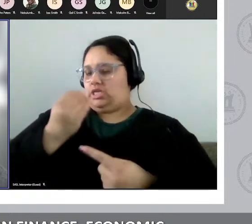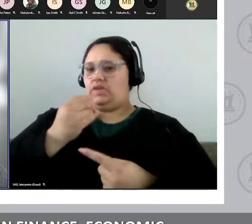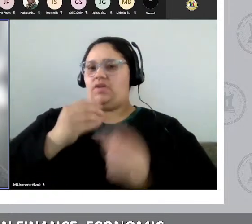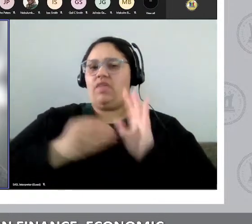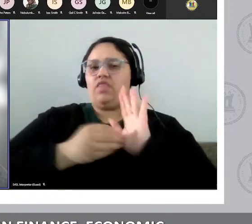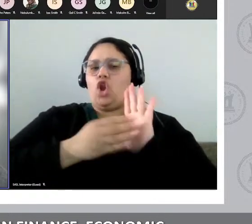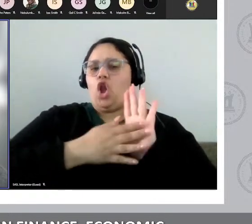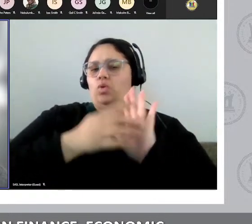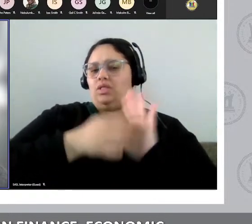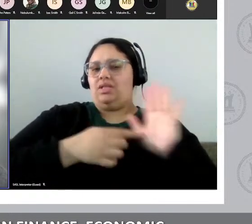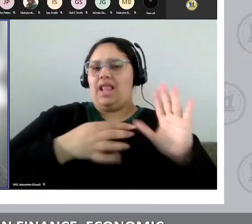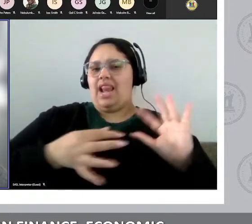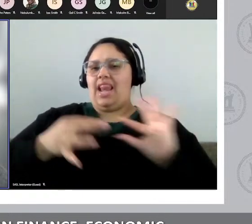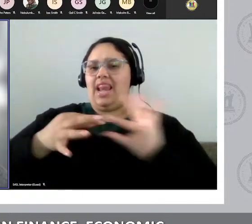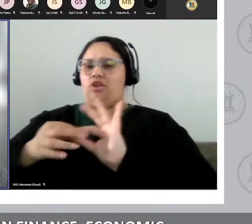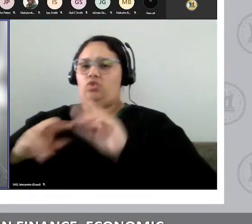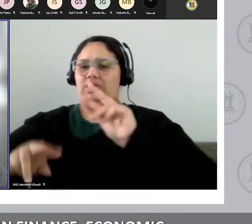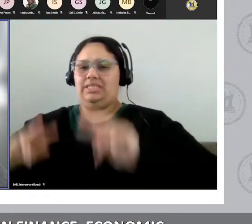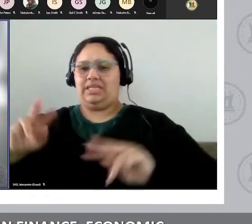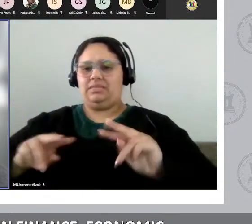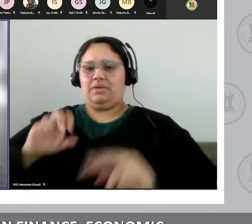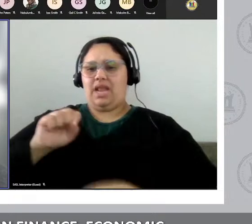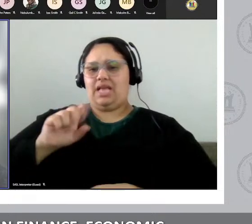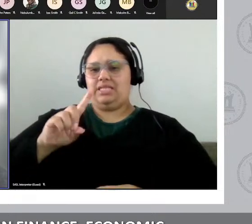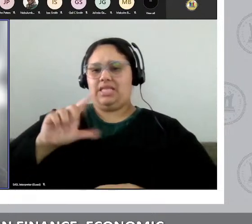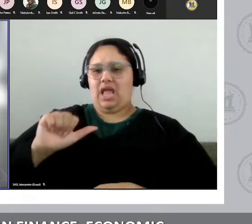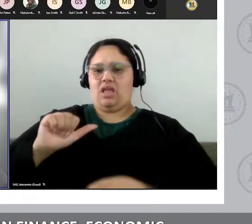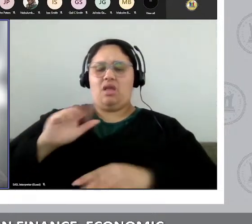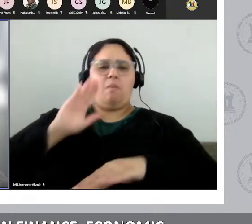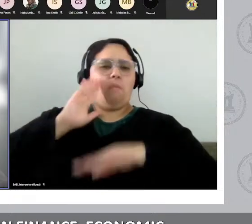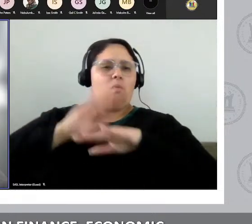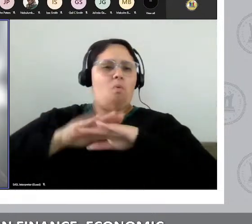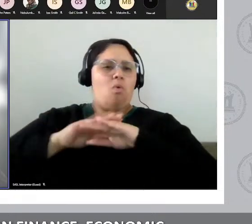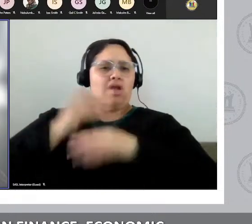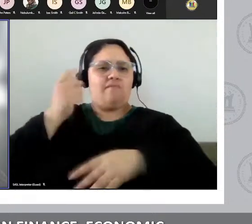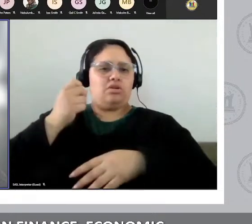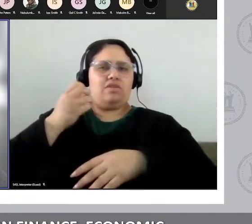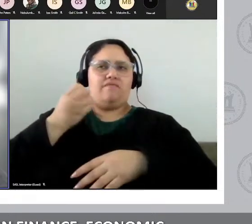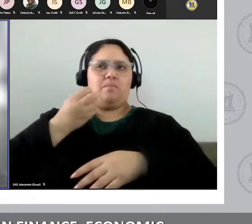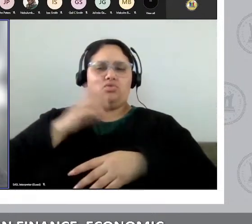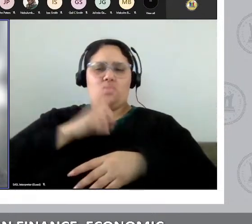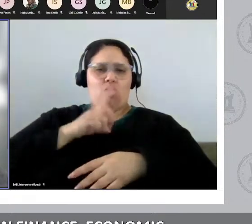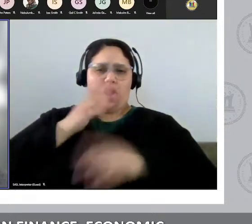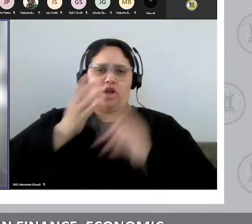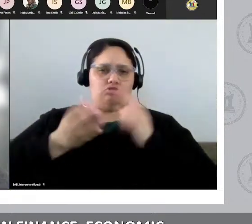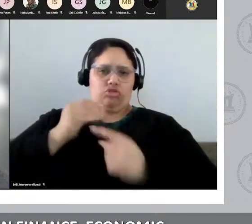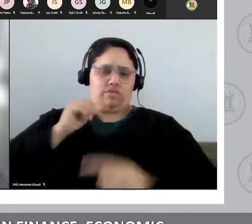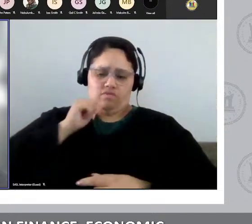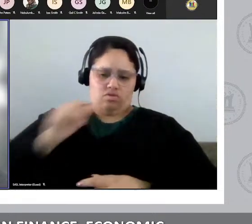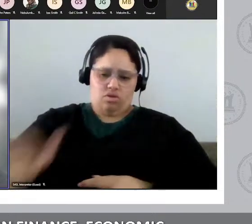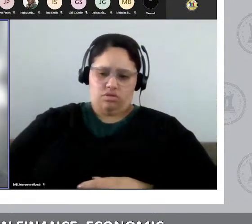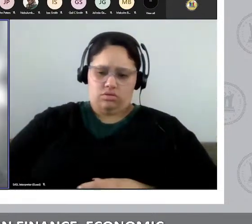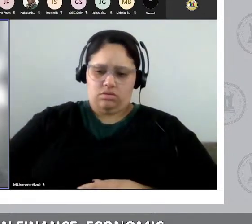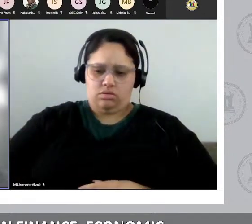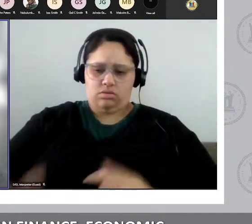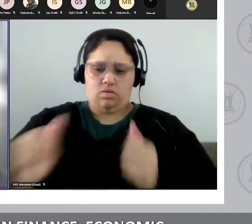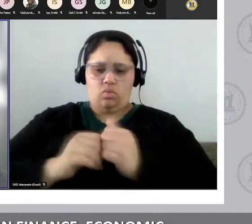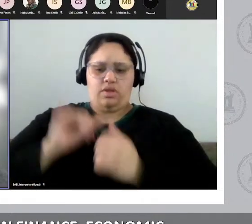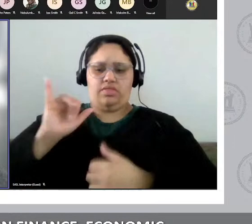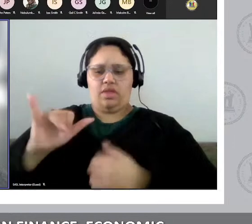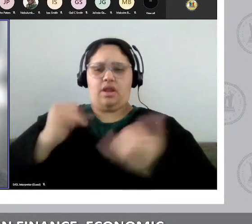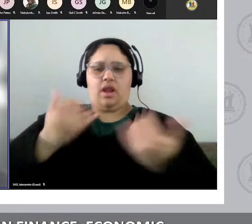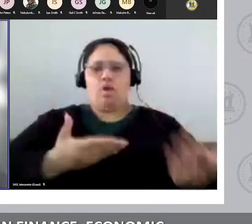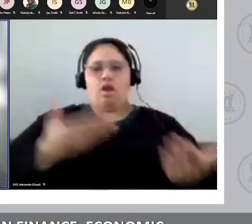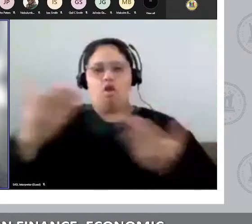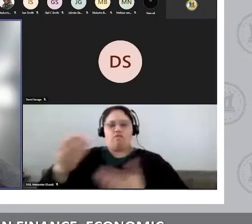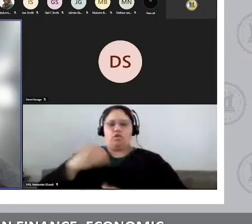was related to the assessment of SDAs. If we could get more information on why that was not achieved. With that, I will hand